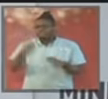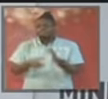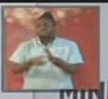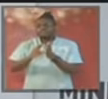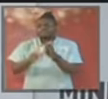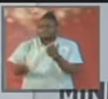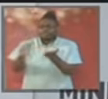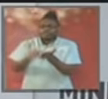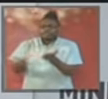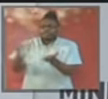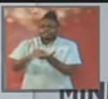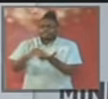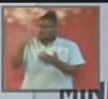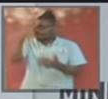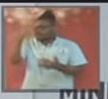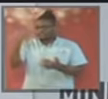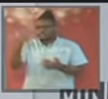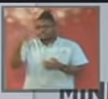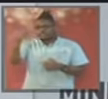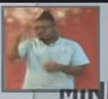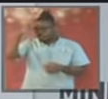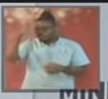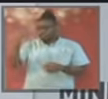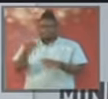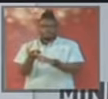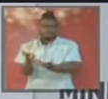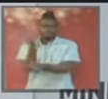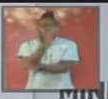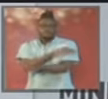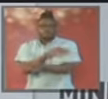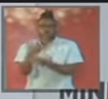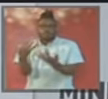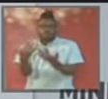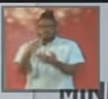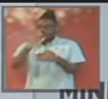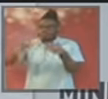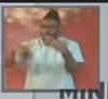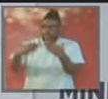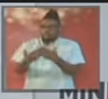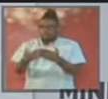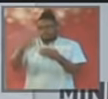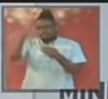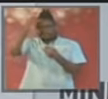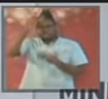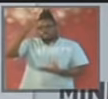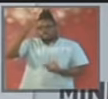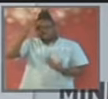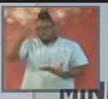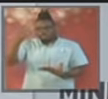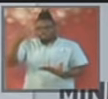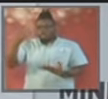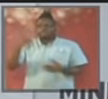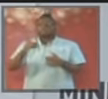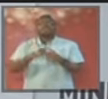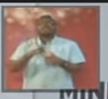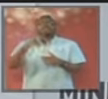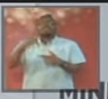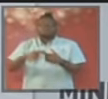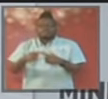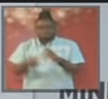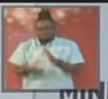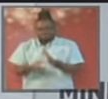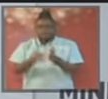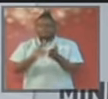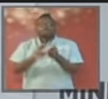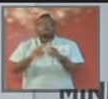we would wait until all of the possible information is available and gather it at one time and review it. But in the case of